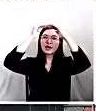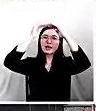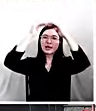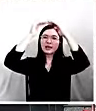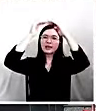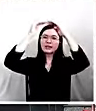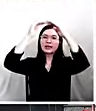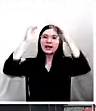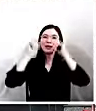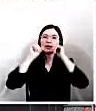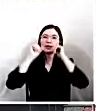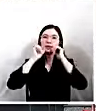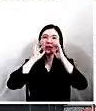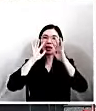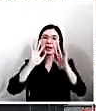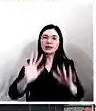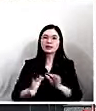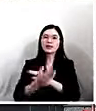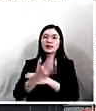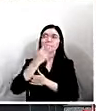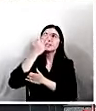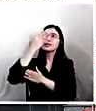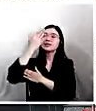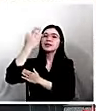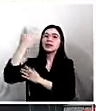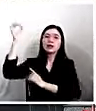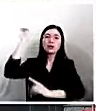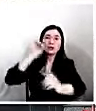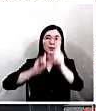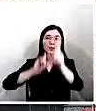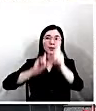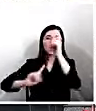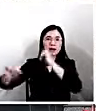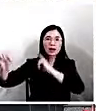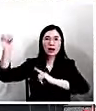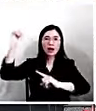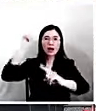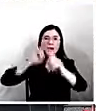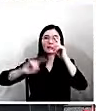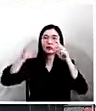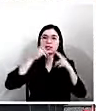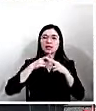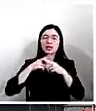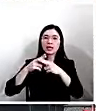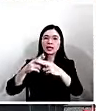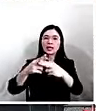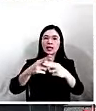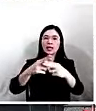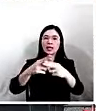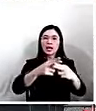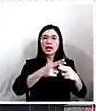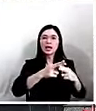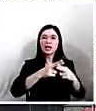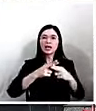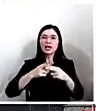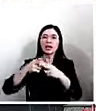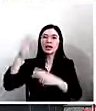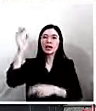highest, blessed is he who comes in the